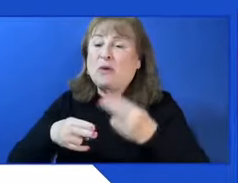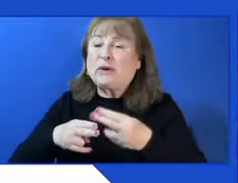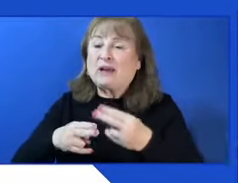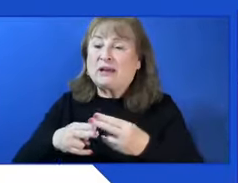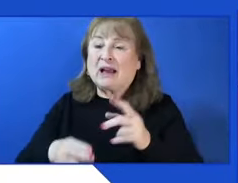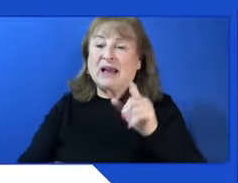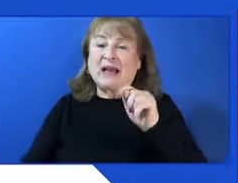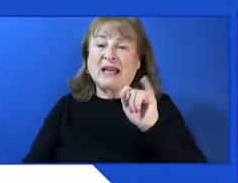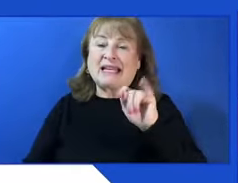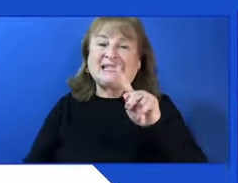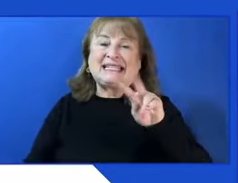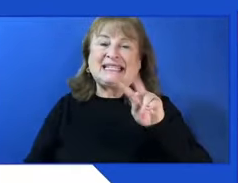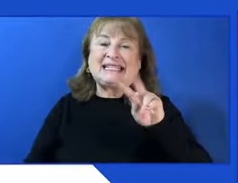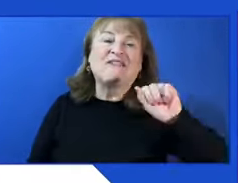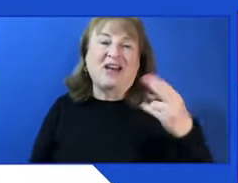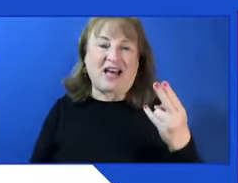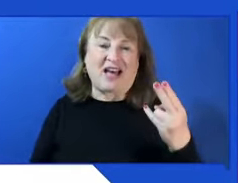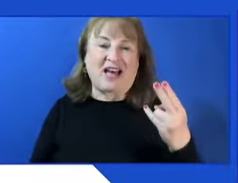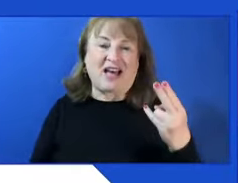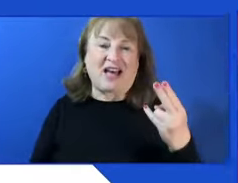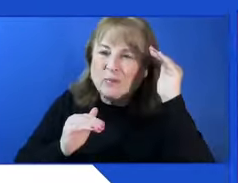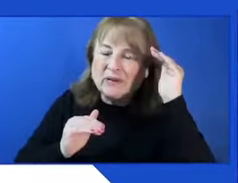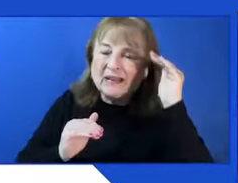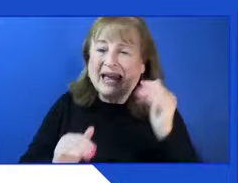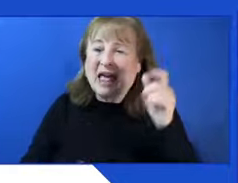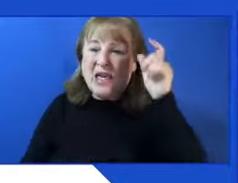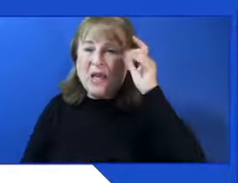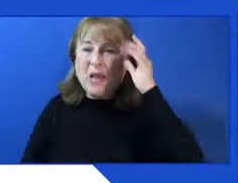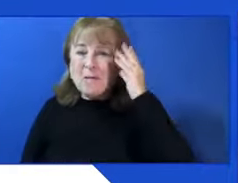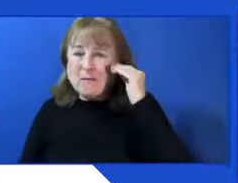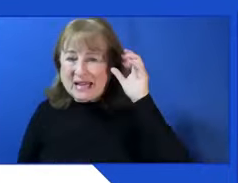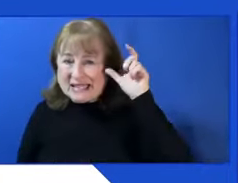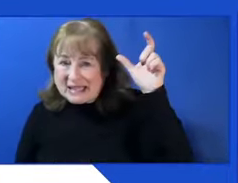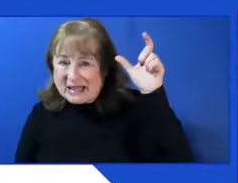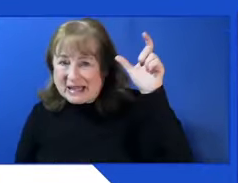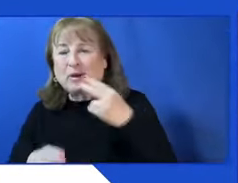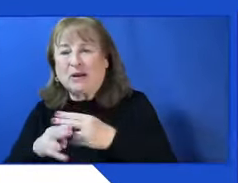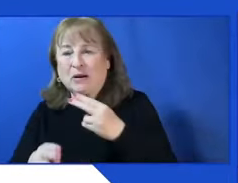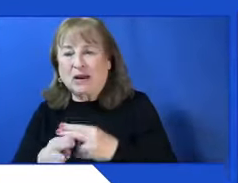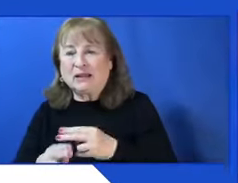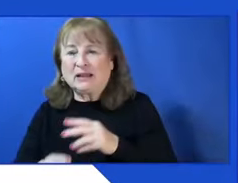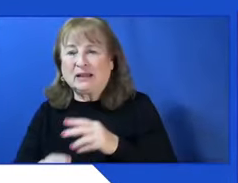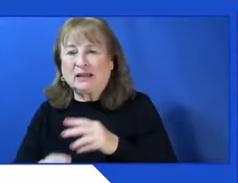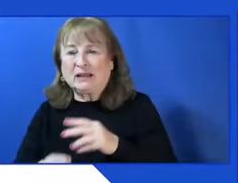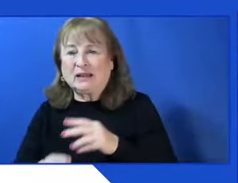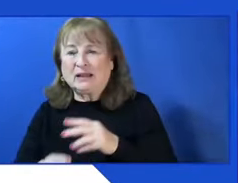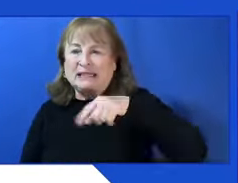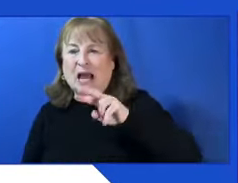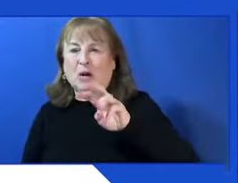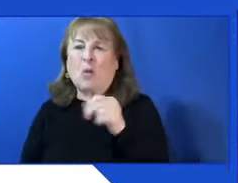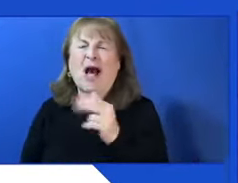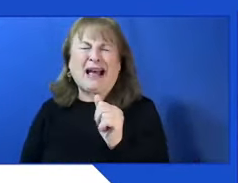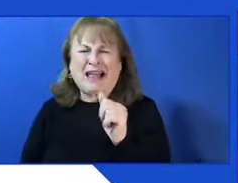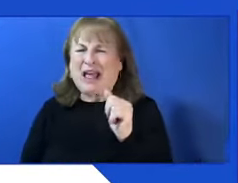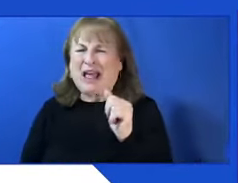tikwa. And in Muslim faith, we call it taqwa. You see how close we